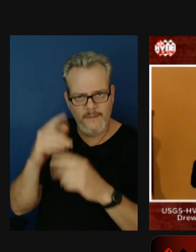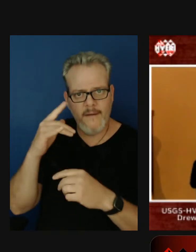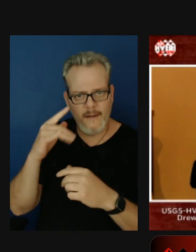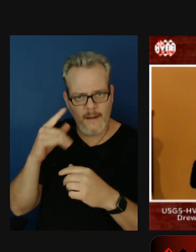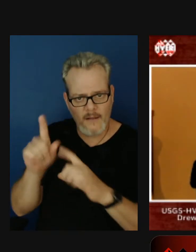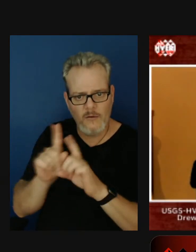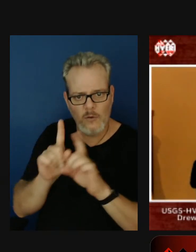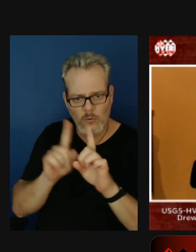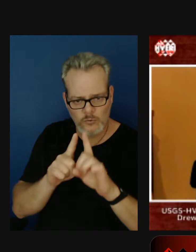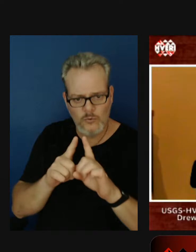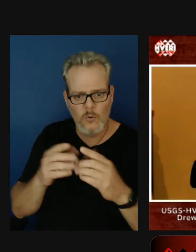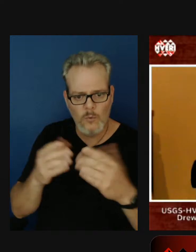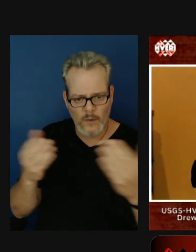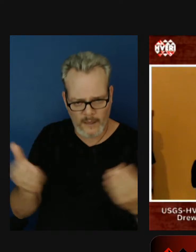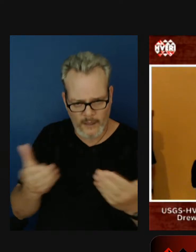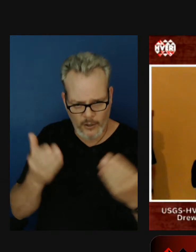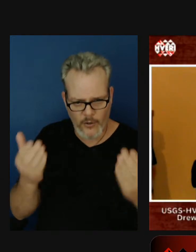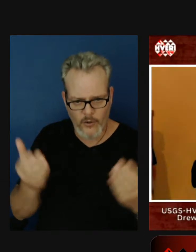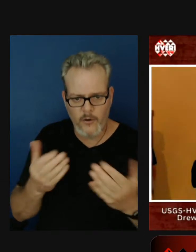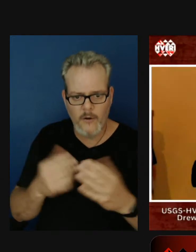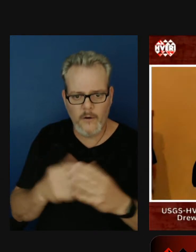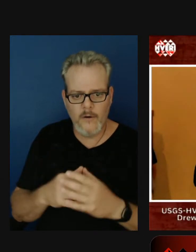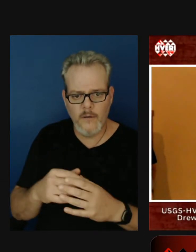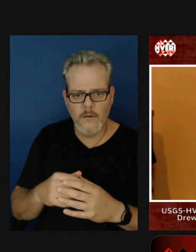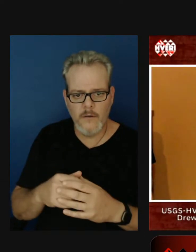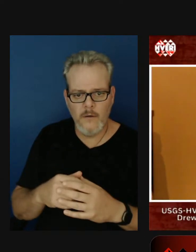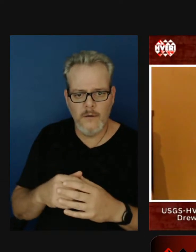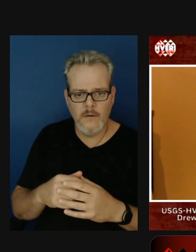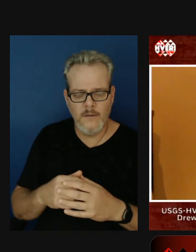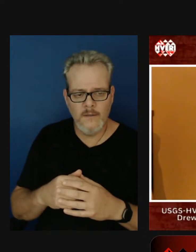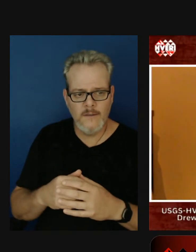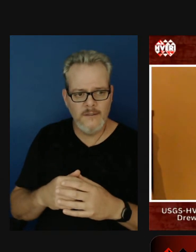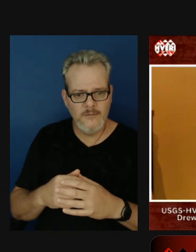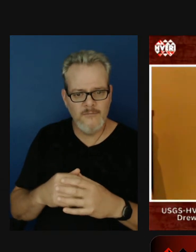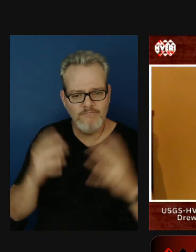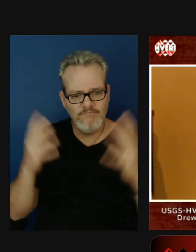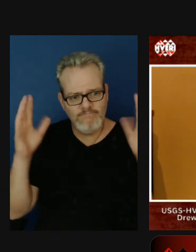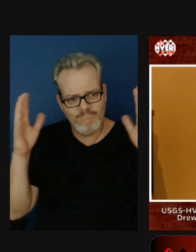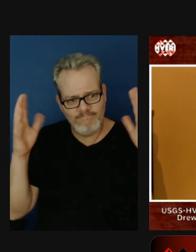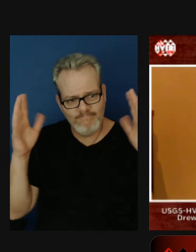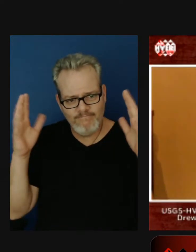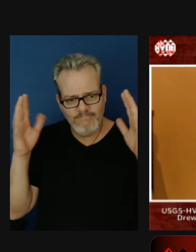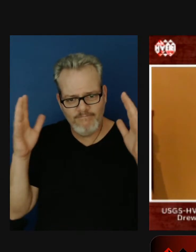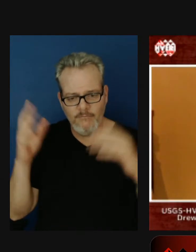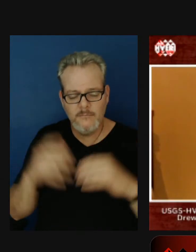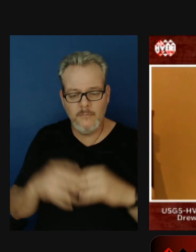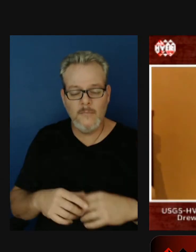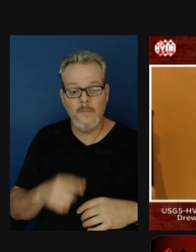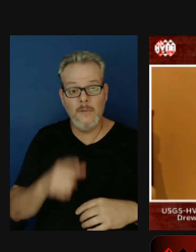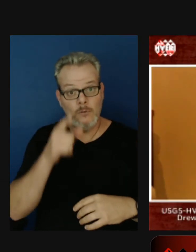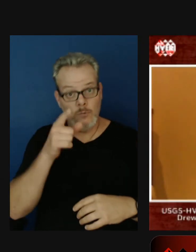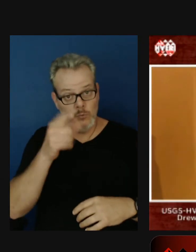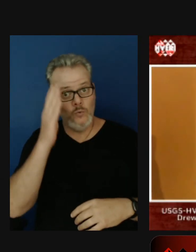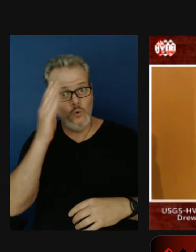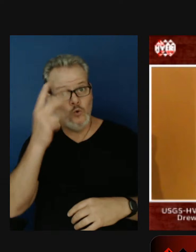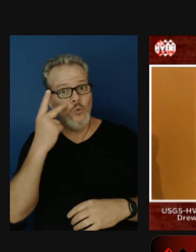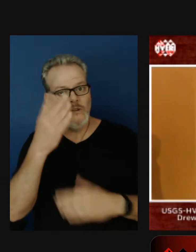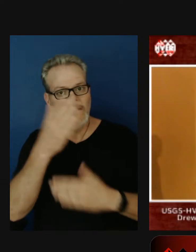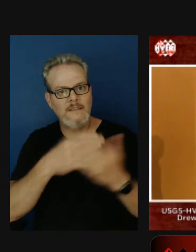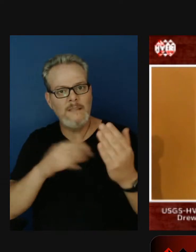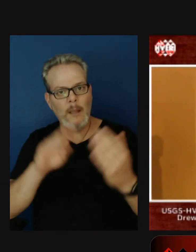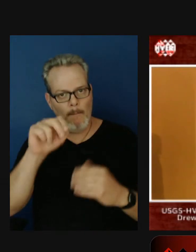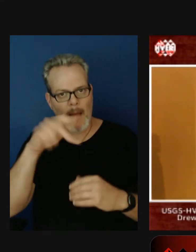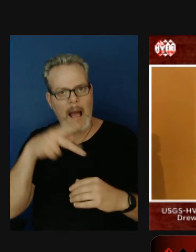Arabia, and of course here in Hawaii. So, yeah, maybe he'll talk about that tonight. And you will see some maps I've made of those